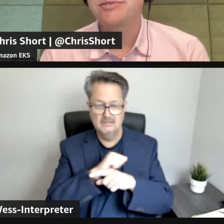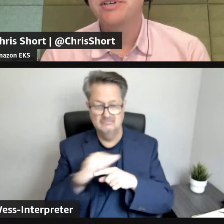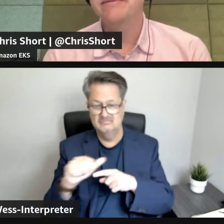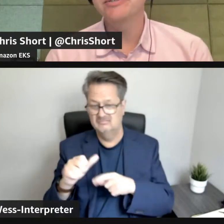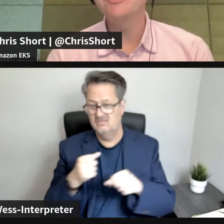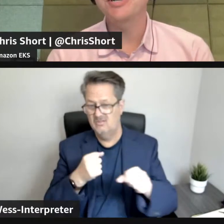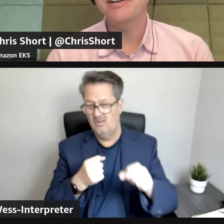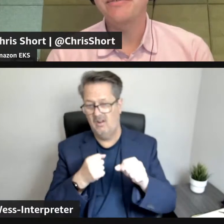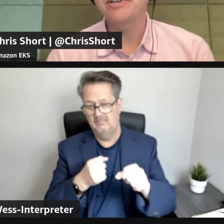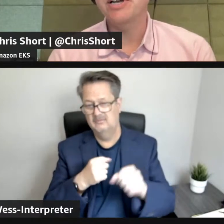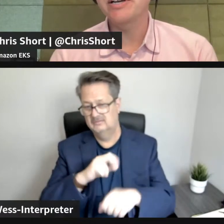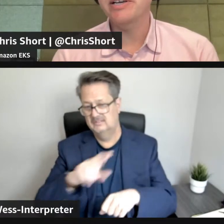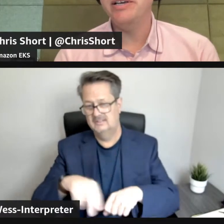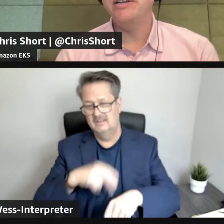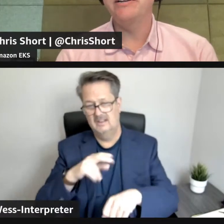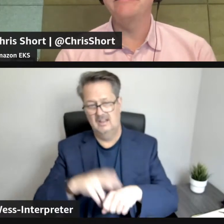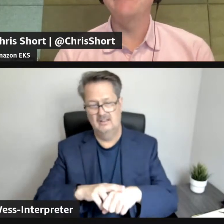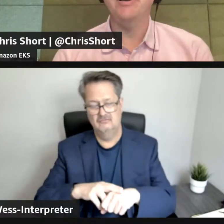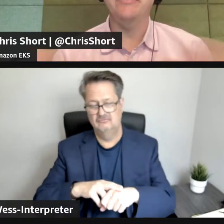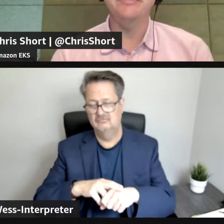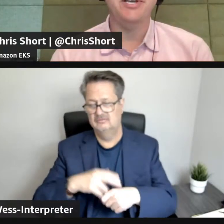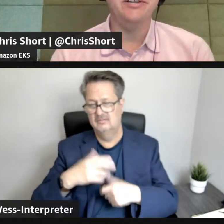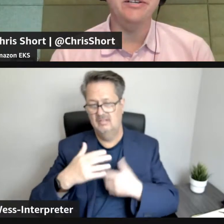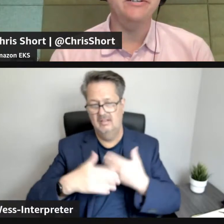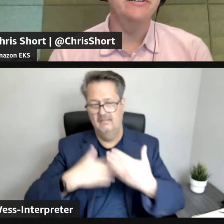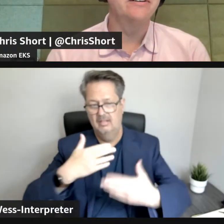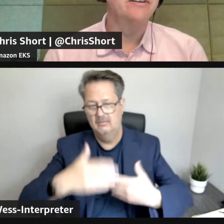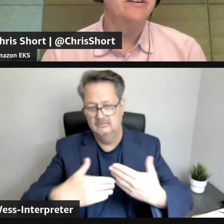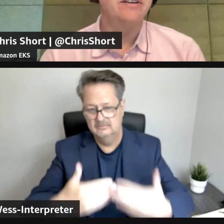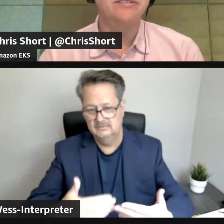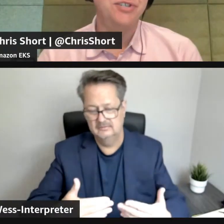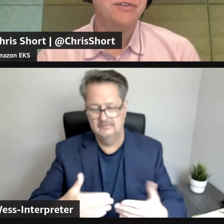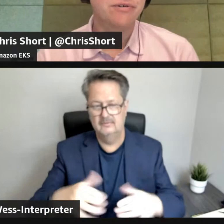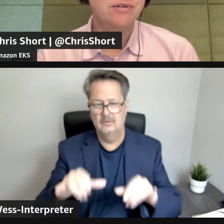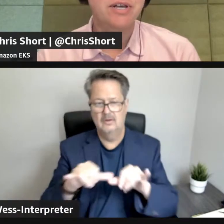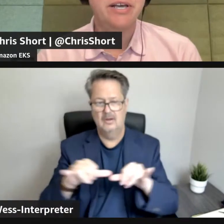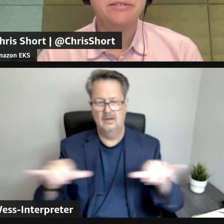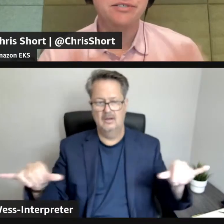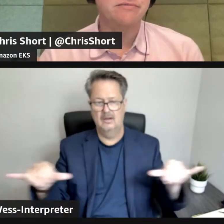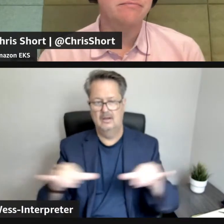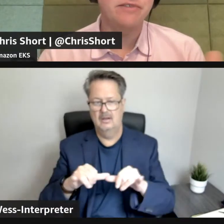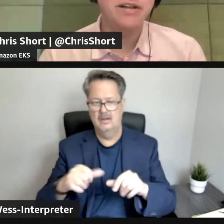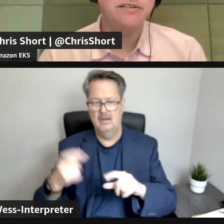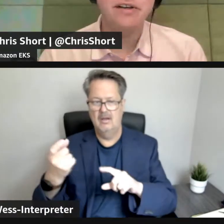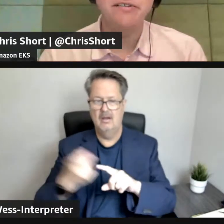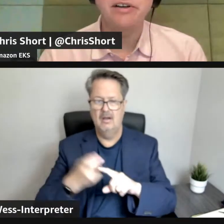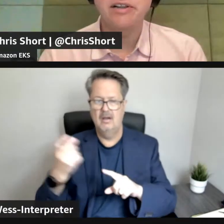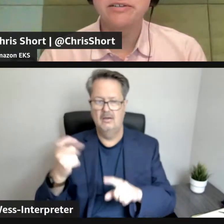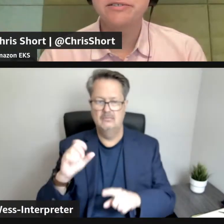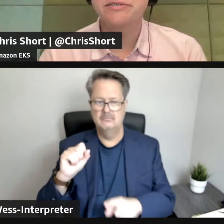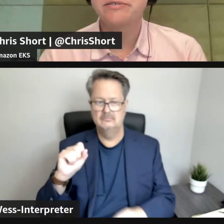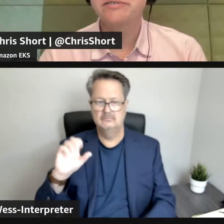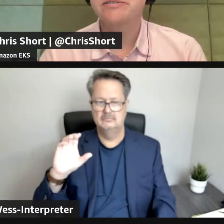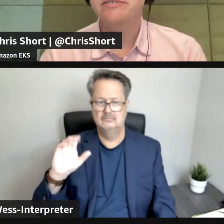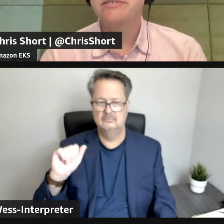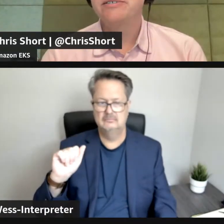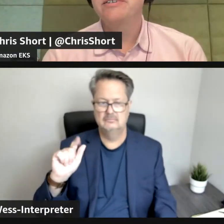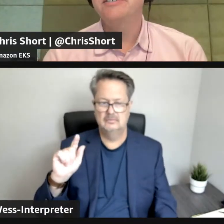natural evolution, I feel like, in auto scaling in general and just right sizing